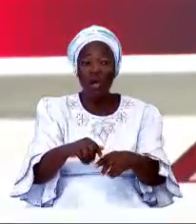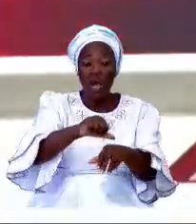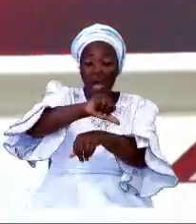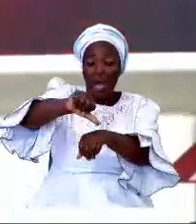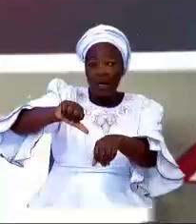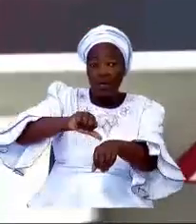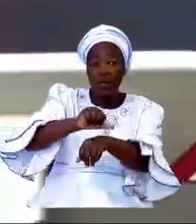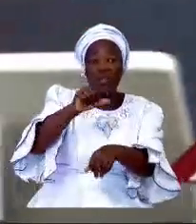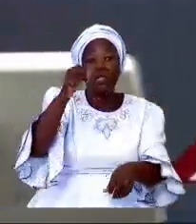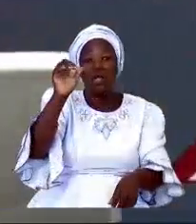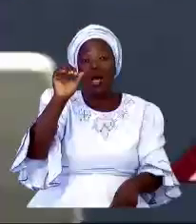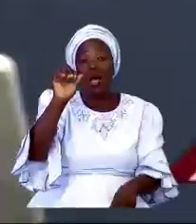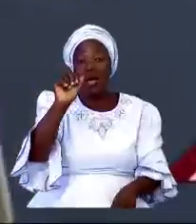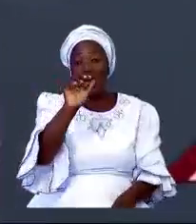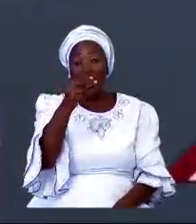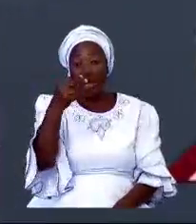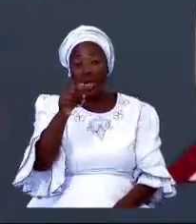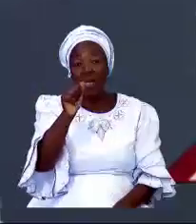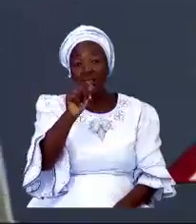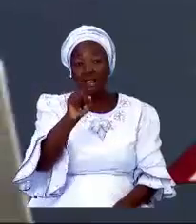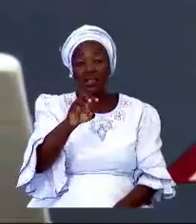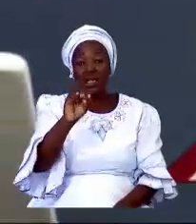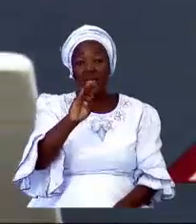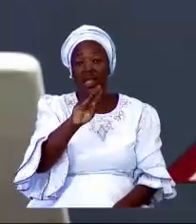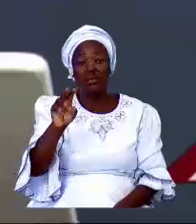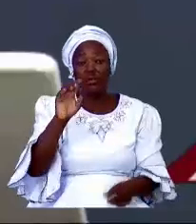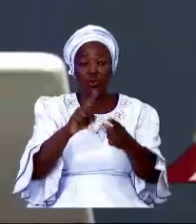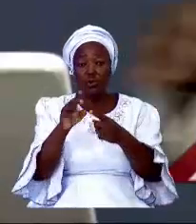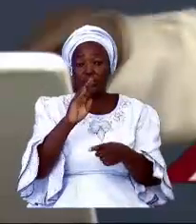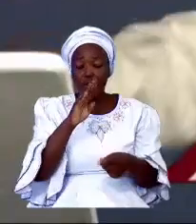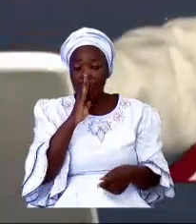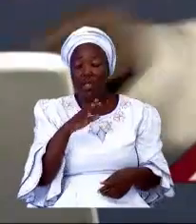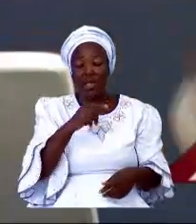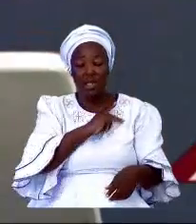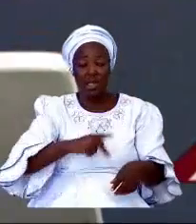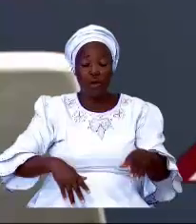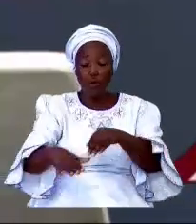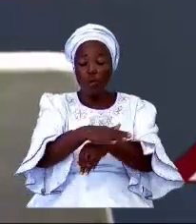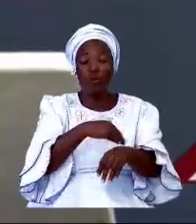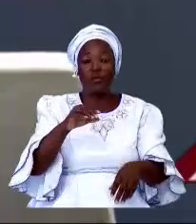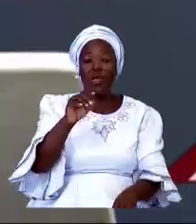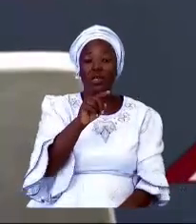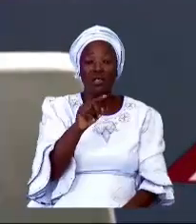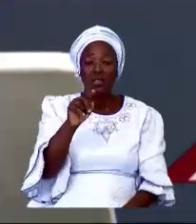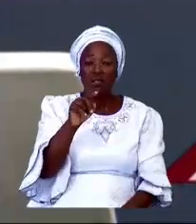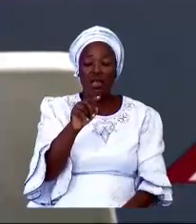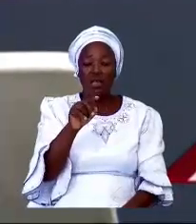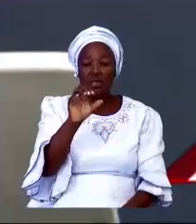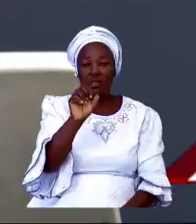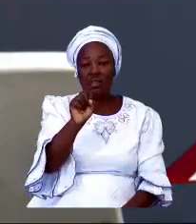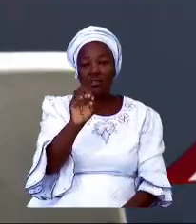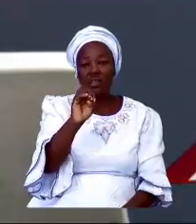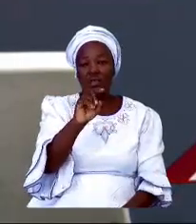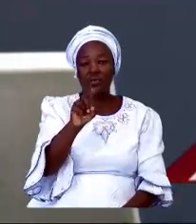comest, anoint Azael to be king over Syria.